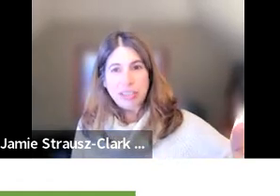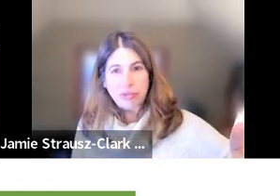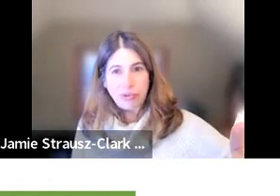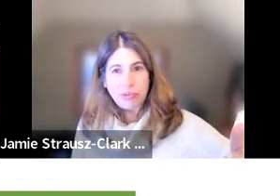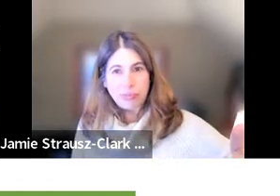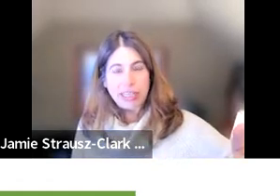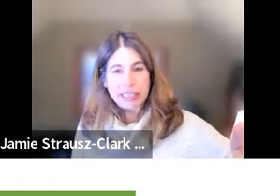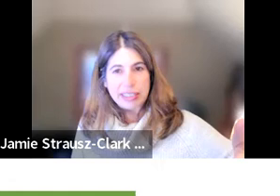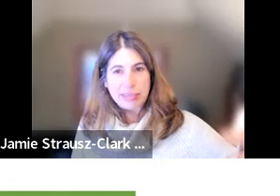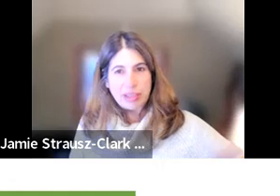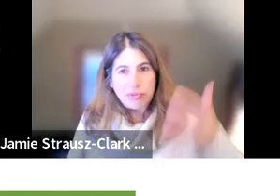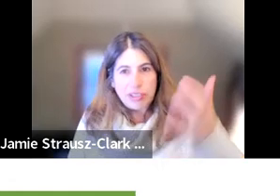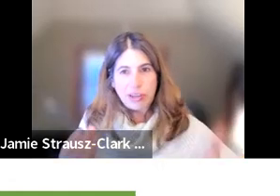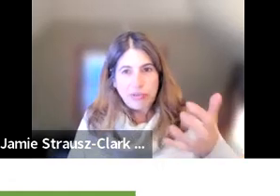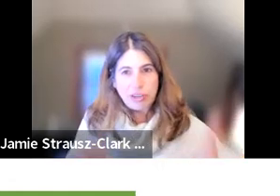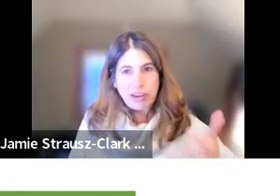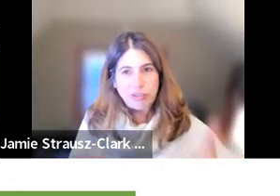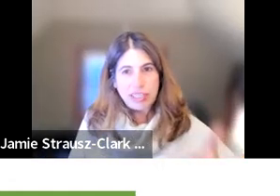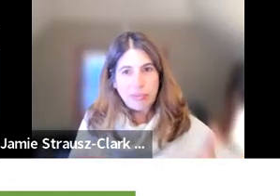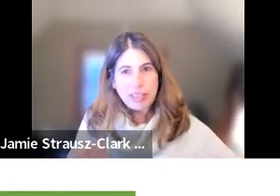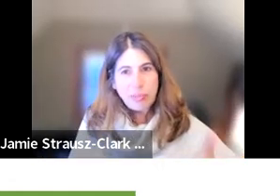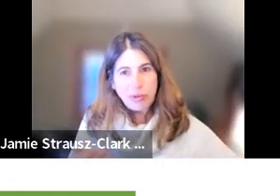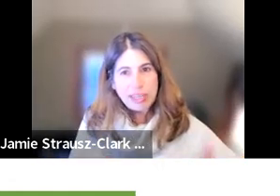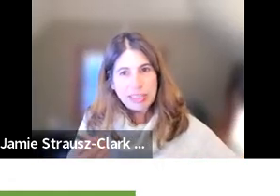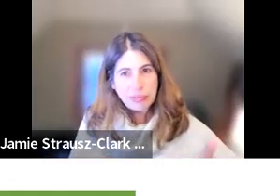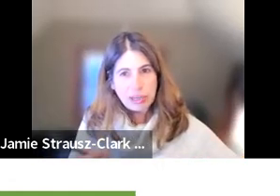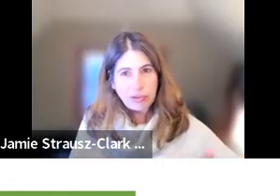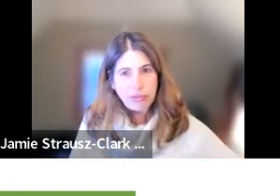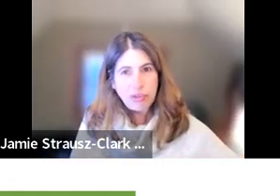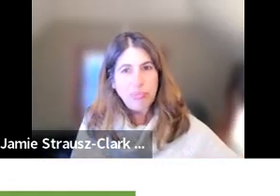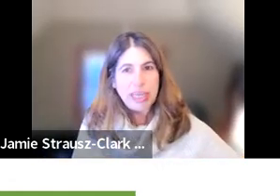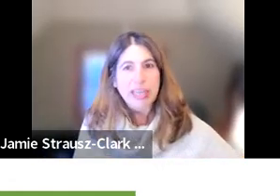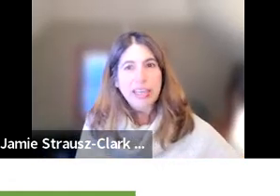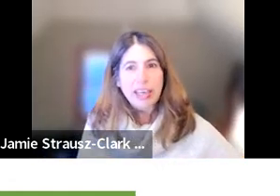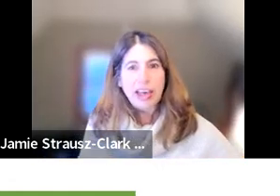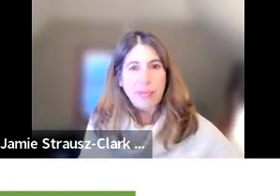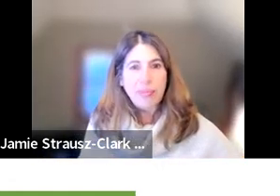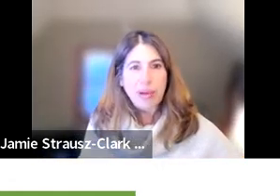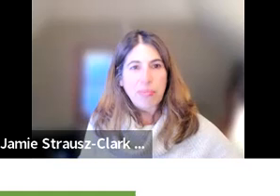now we need to move forward with planning the system. I think we're still kind of trying to understand what that point is. That's what I heard from you, but